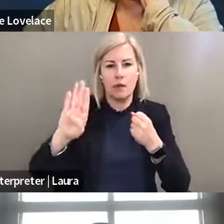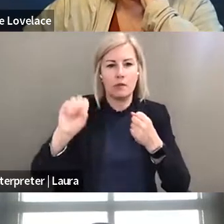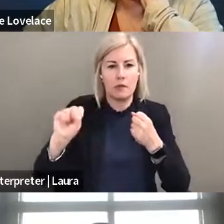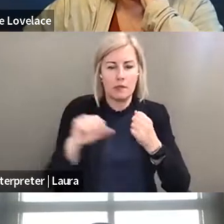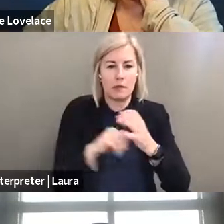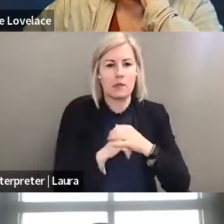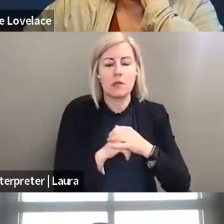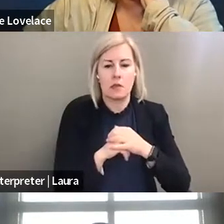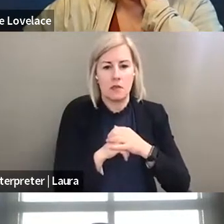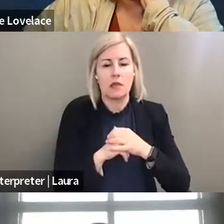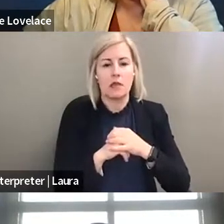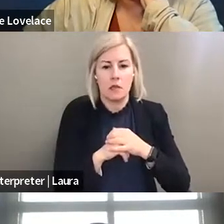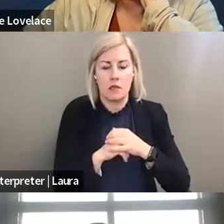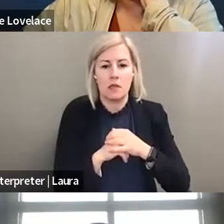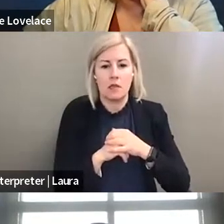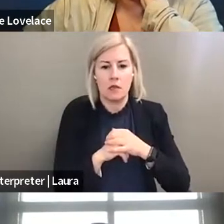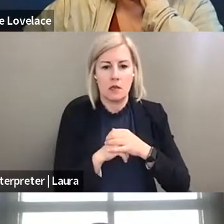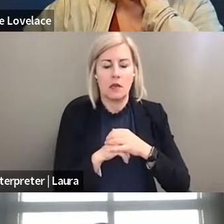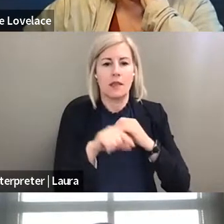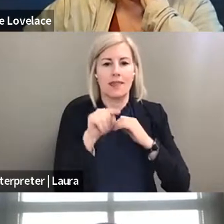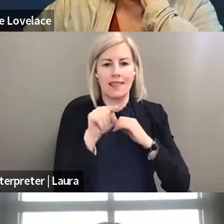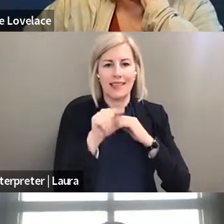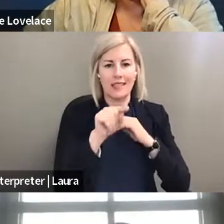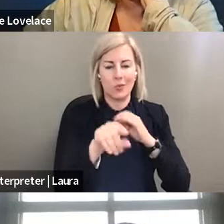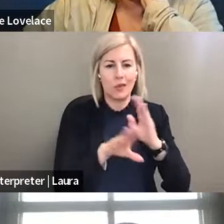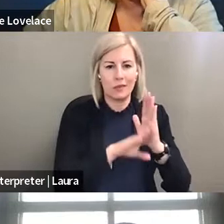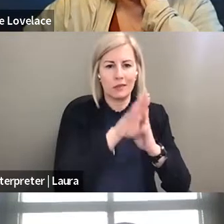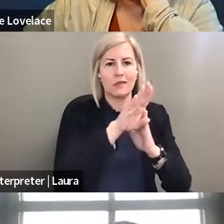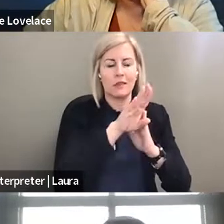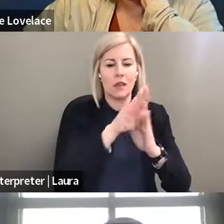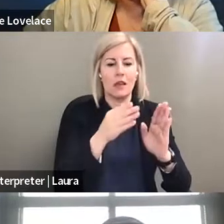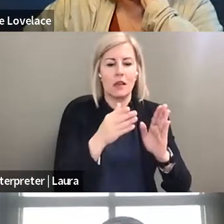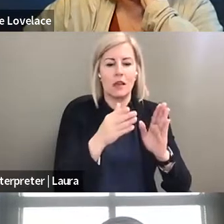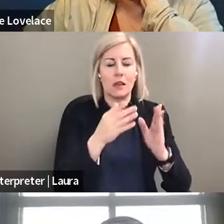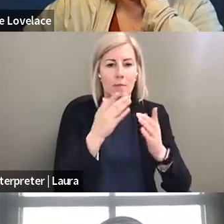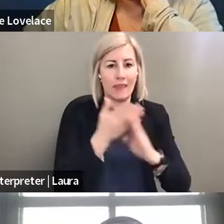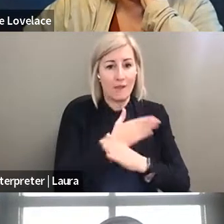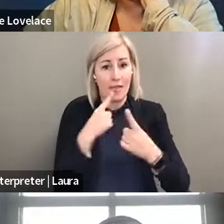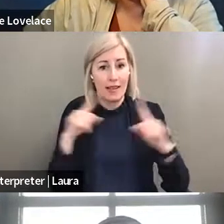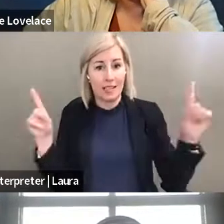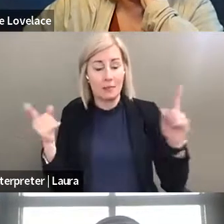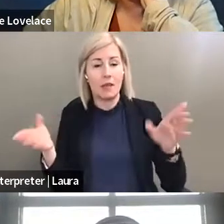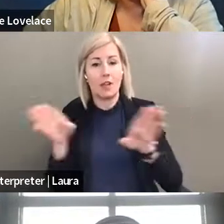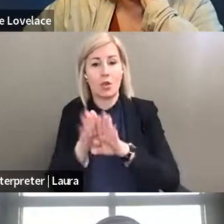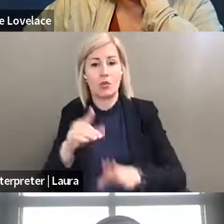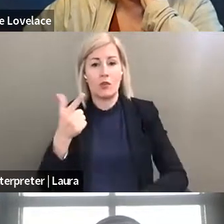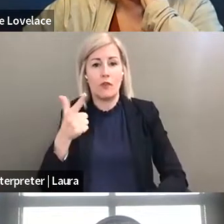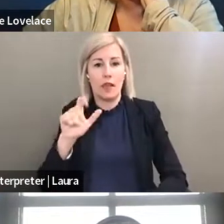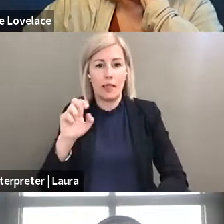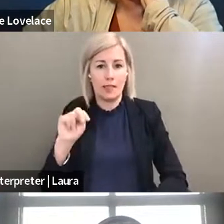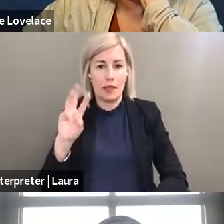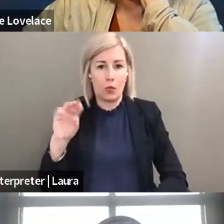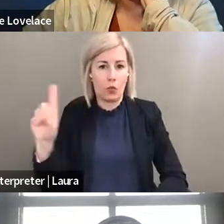It was constructed before the announcement of the closure at Glenwood, but it